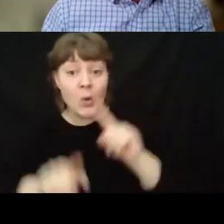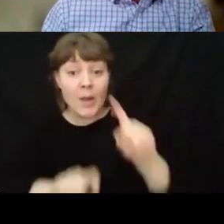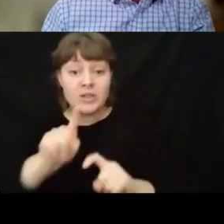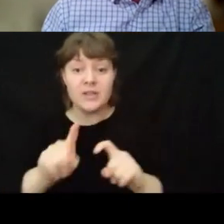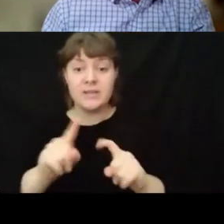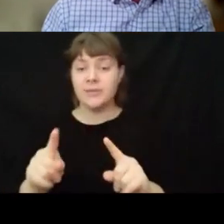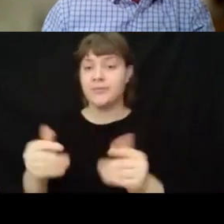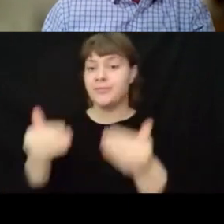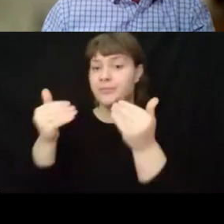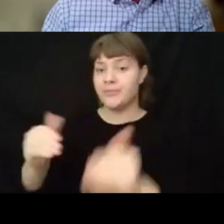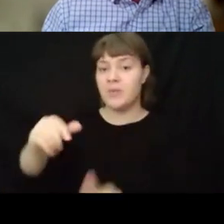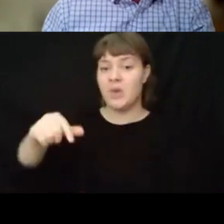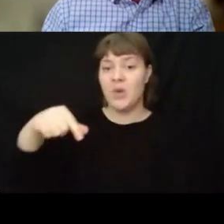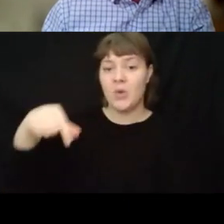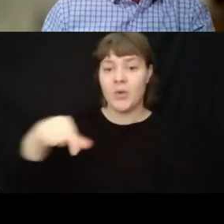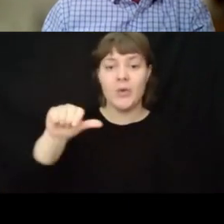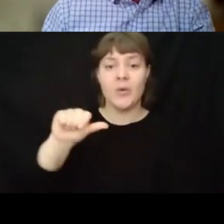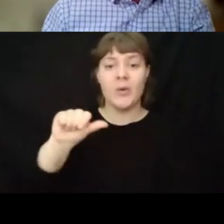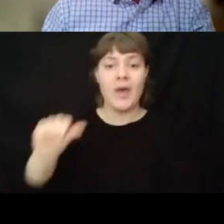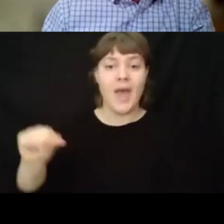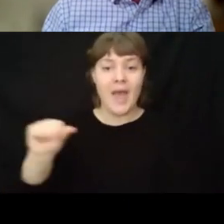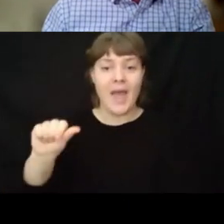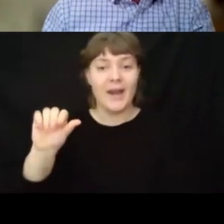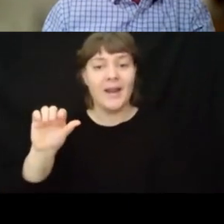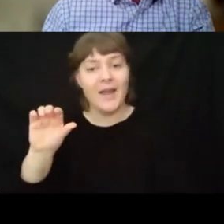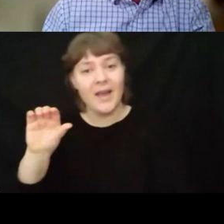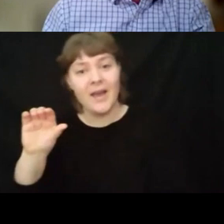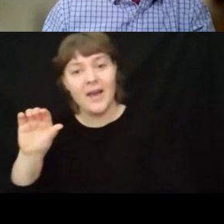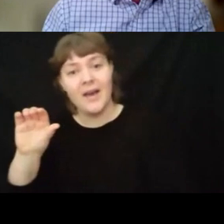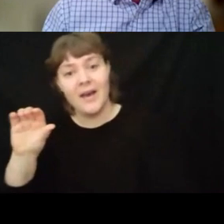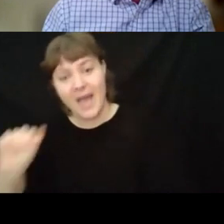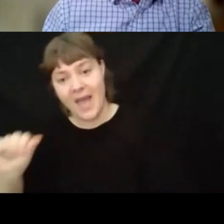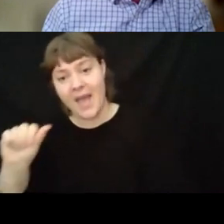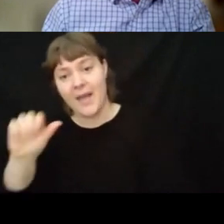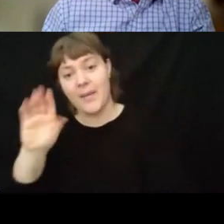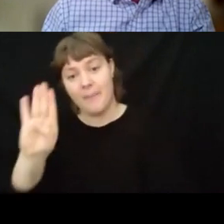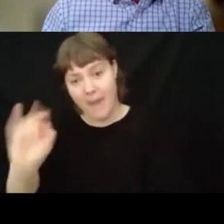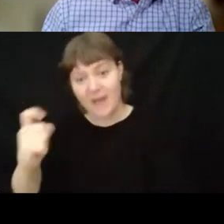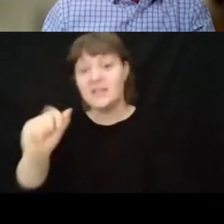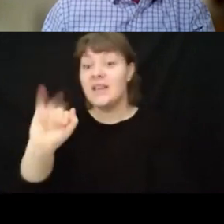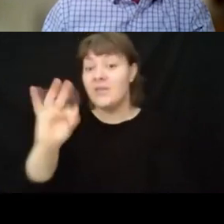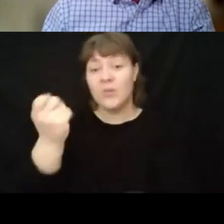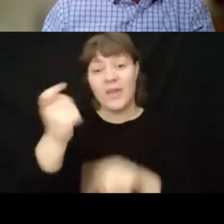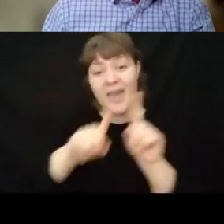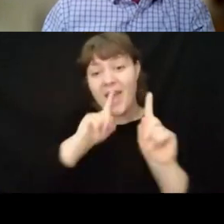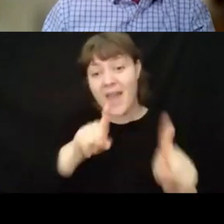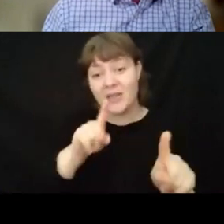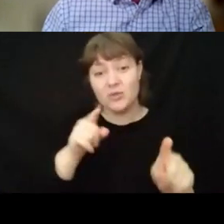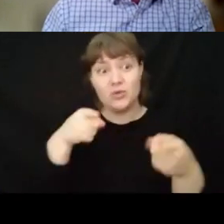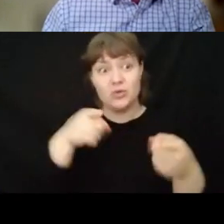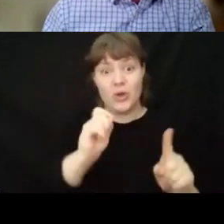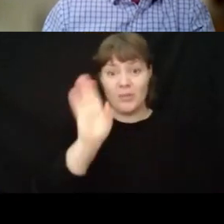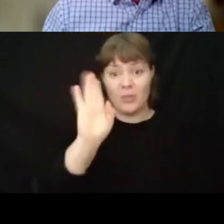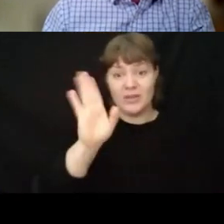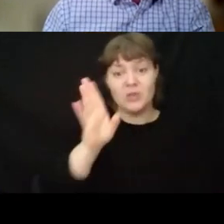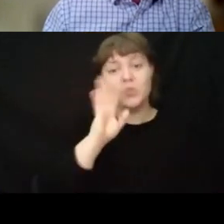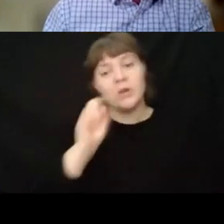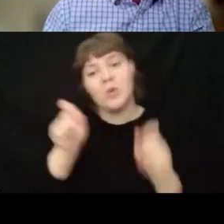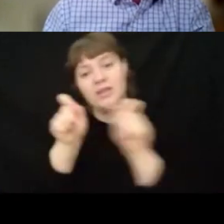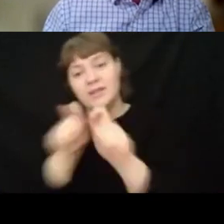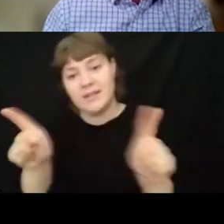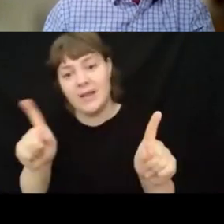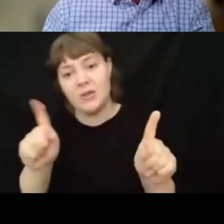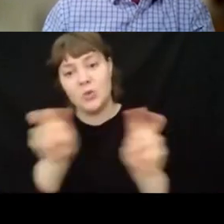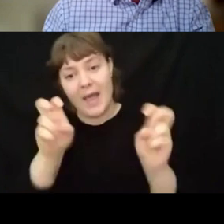put them in the Q&A box. If we're not able to get to them during this presentation, we will send it out to all of our panelists, have our